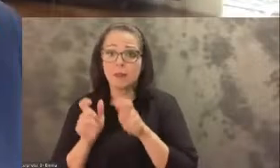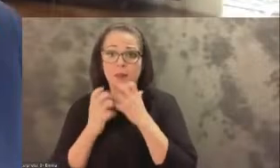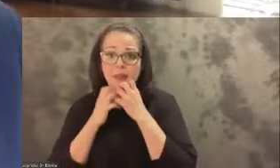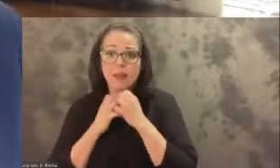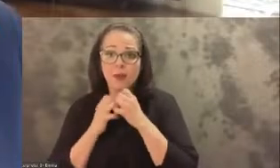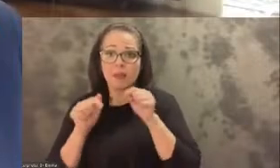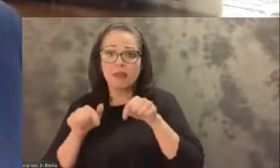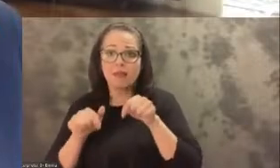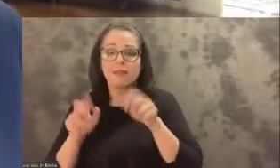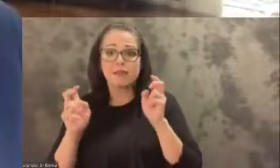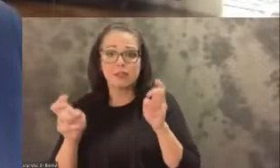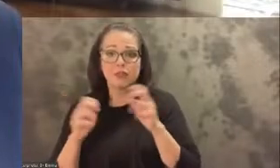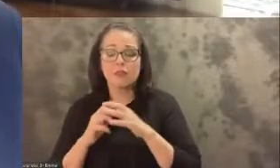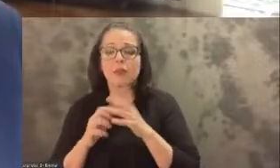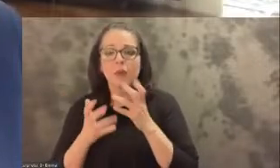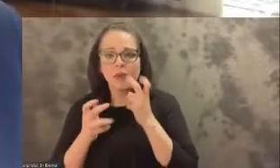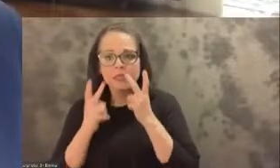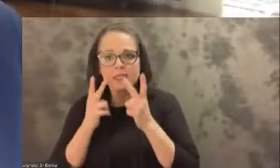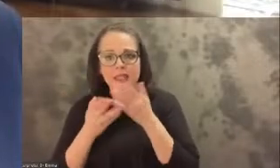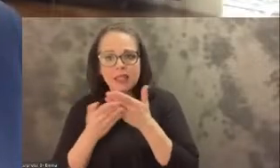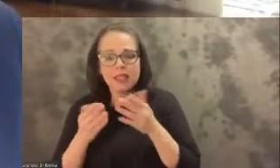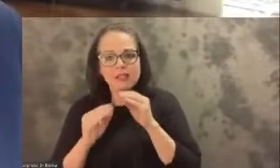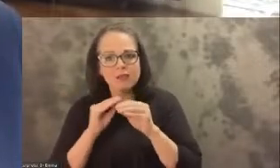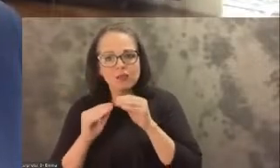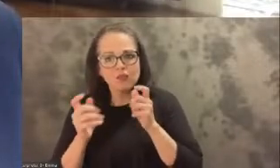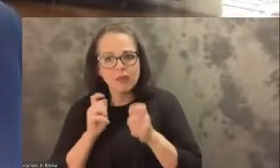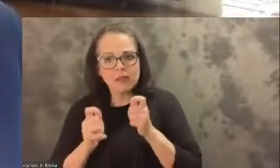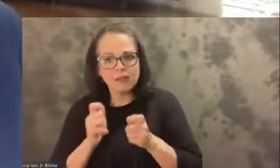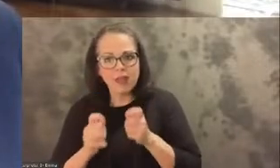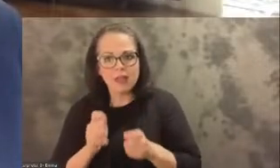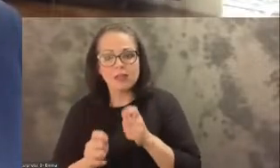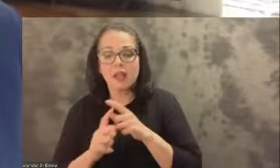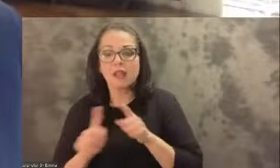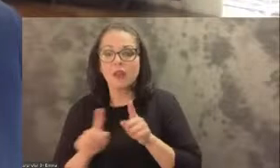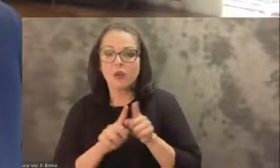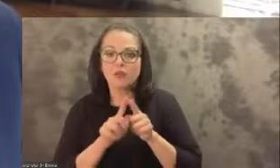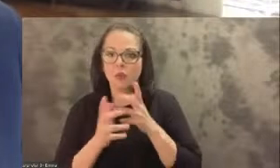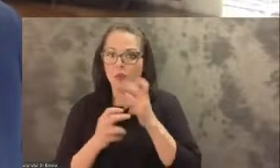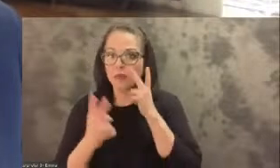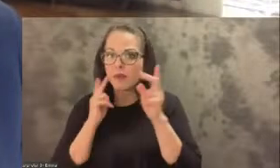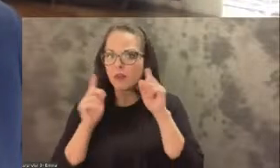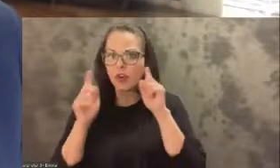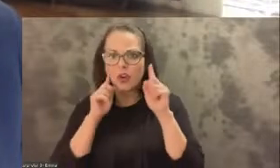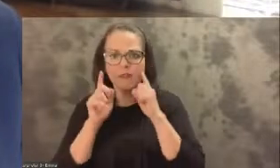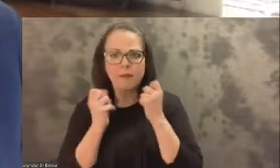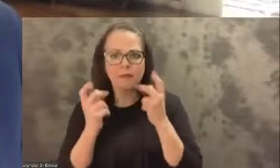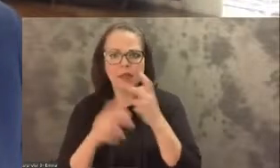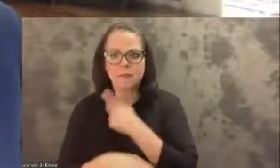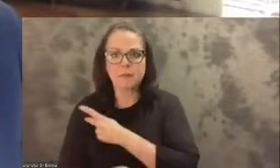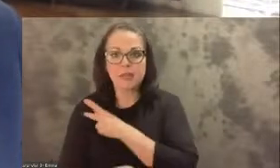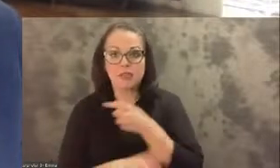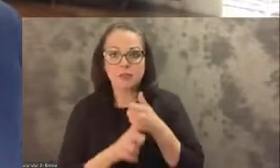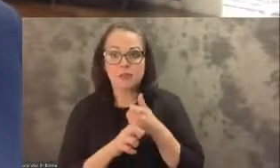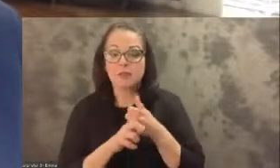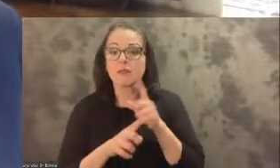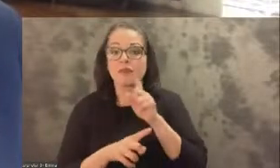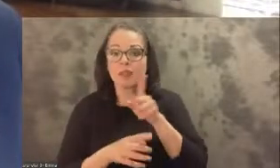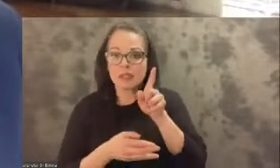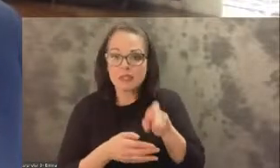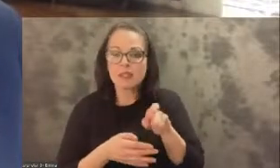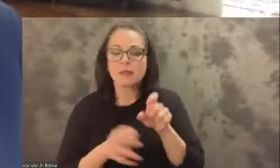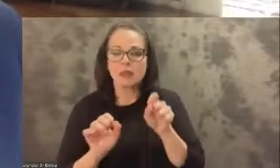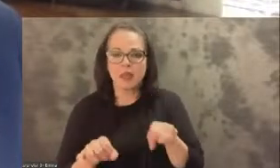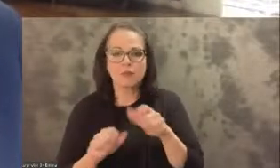see things rectified and want to see, and we've heard from so many patients that really need to be able to